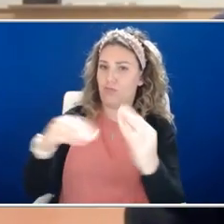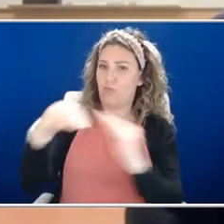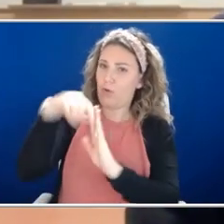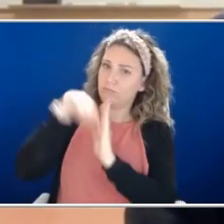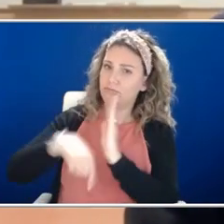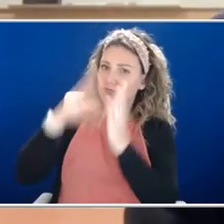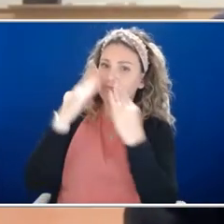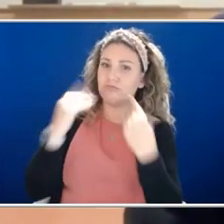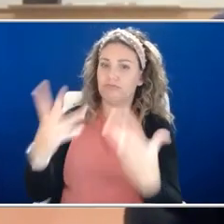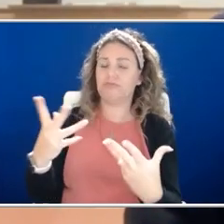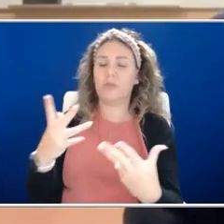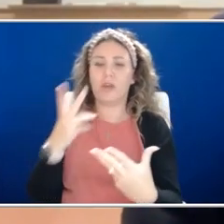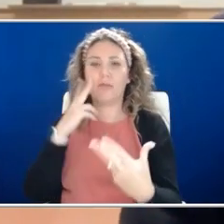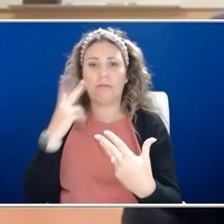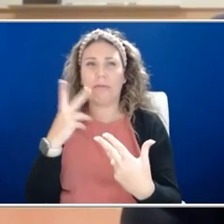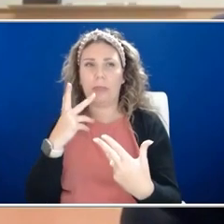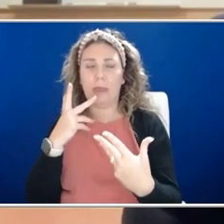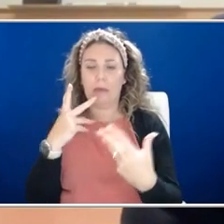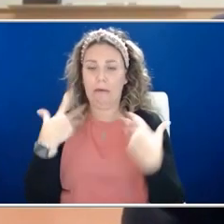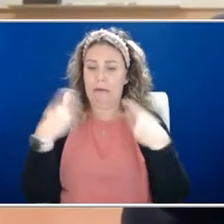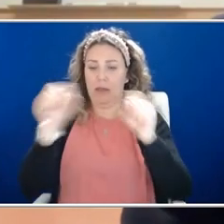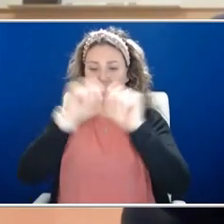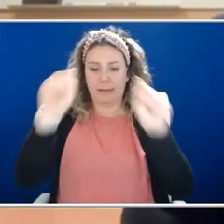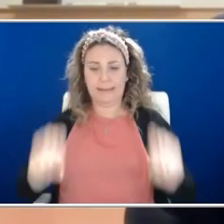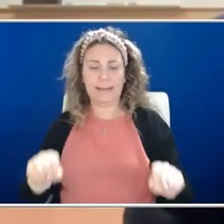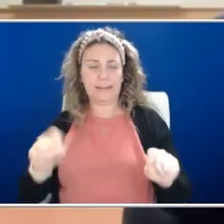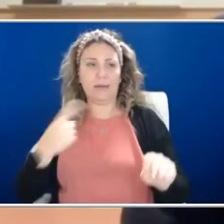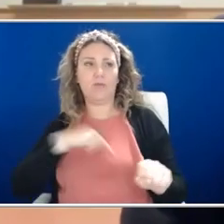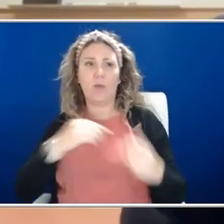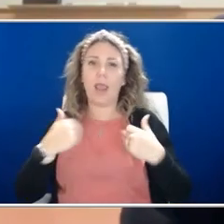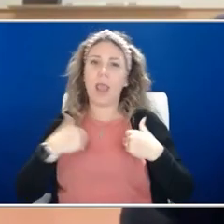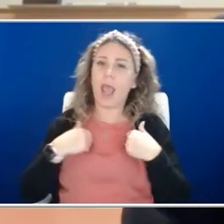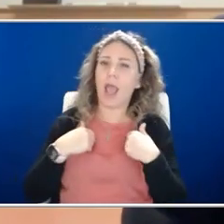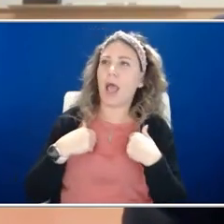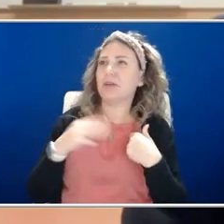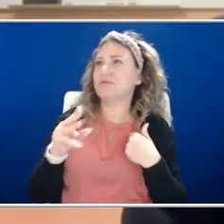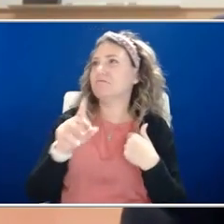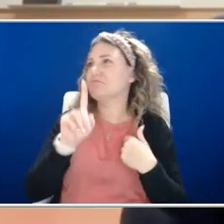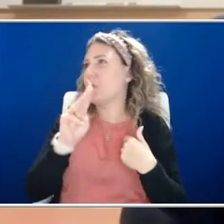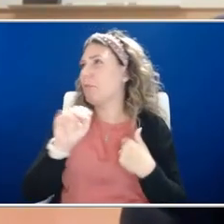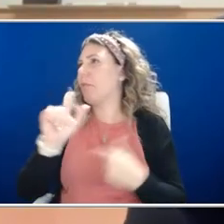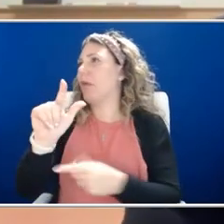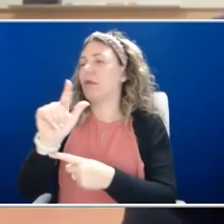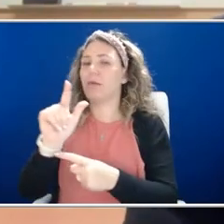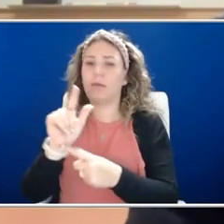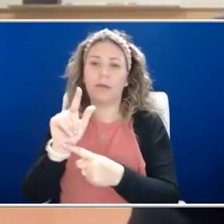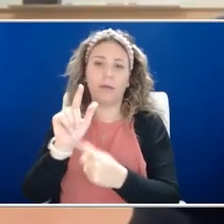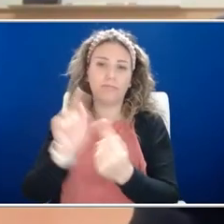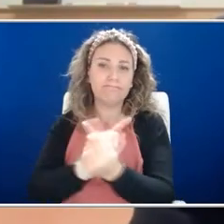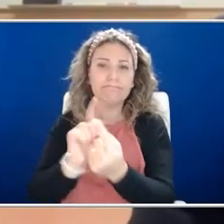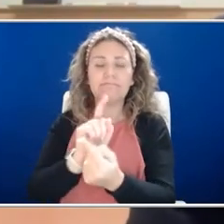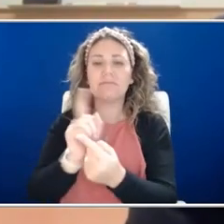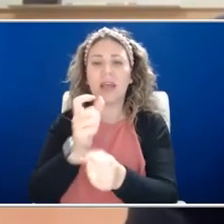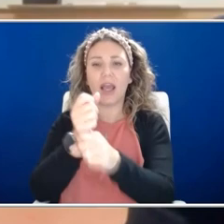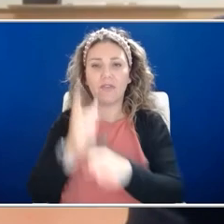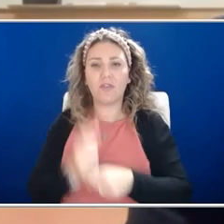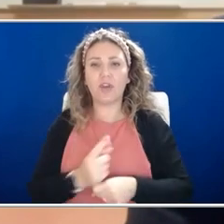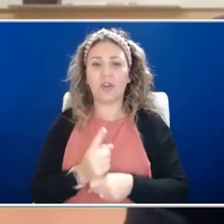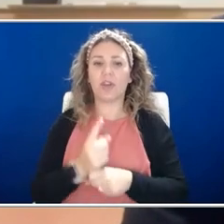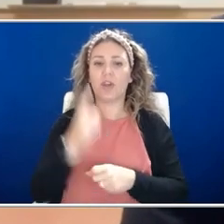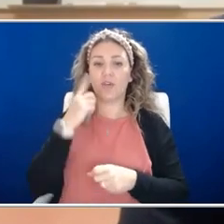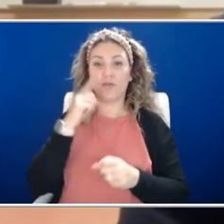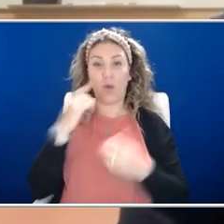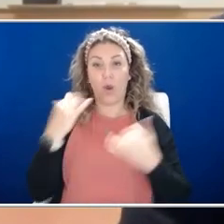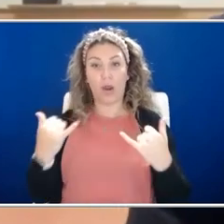health system, you know, we see, you know, have about, you know, a million to two encounters every year. Well, for